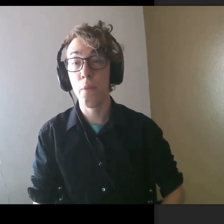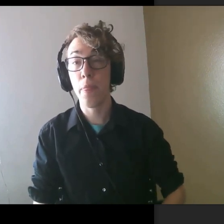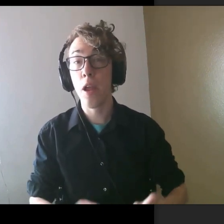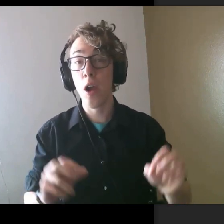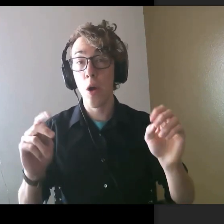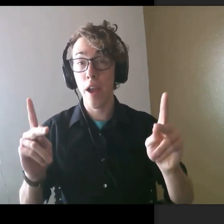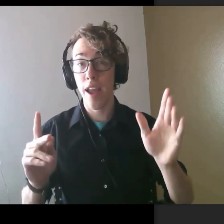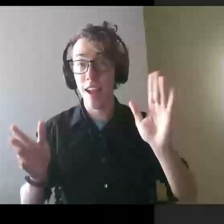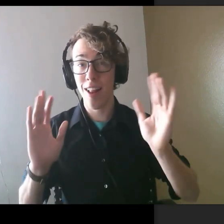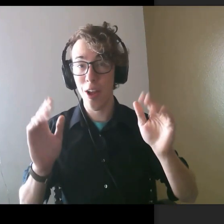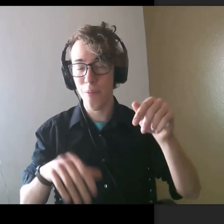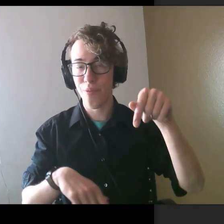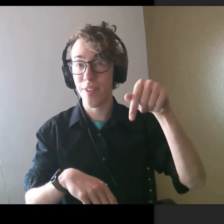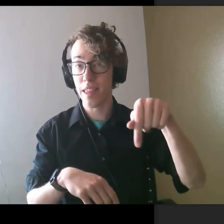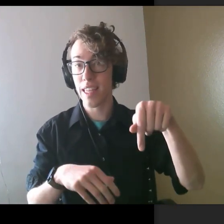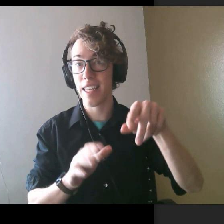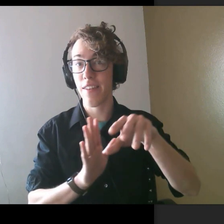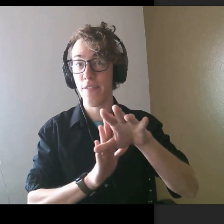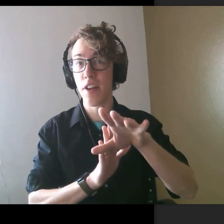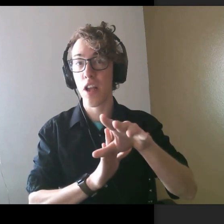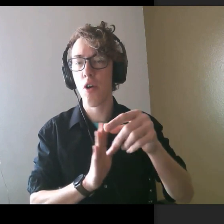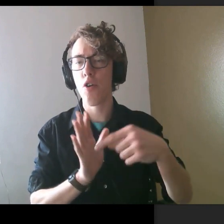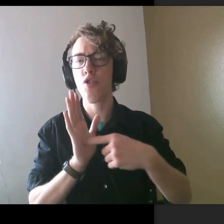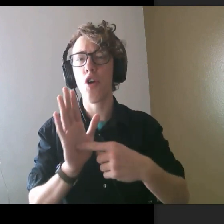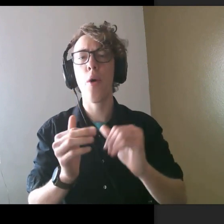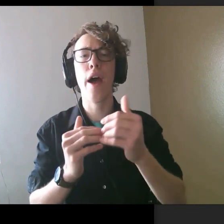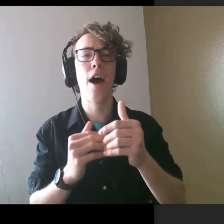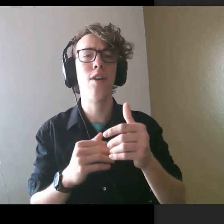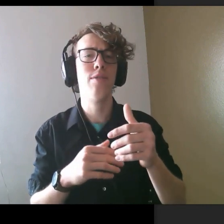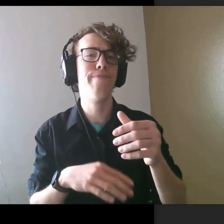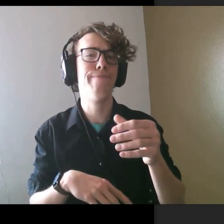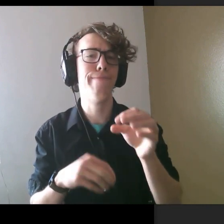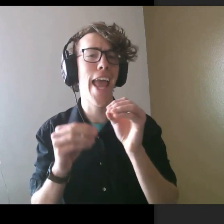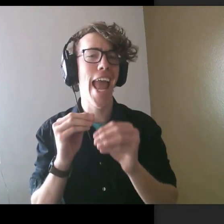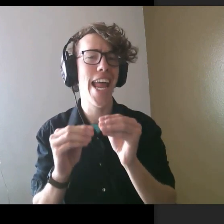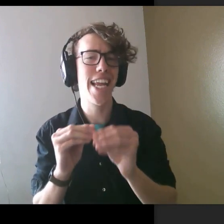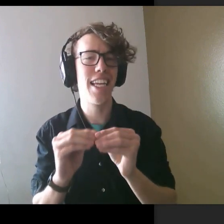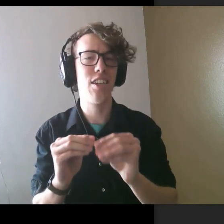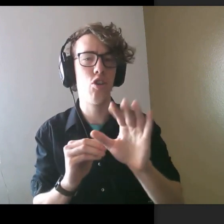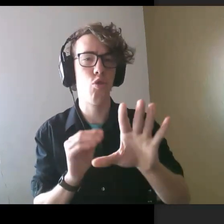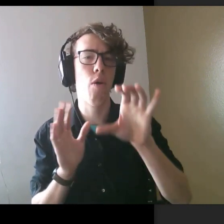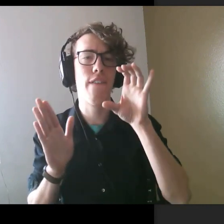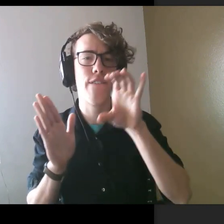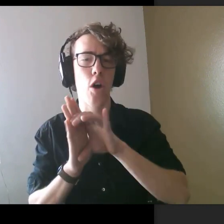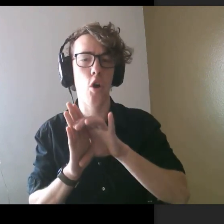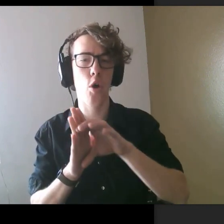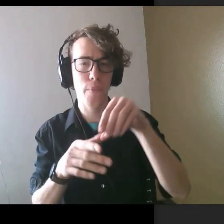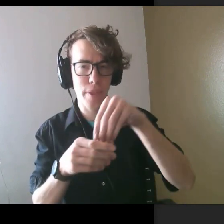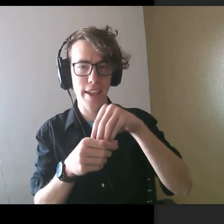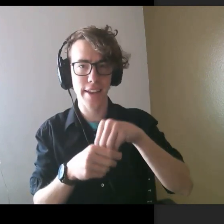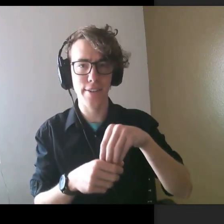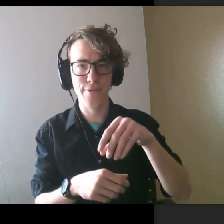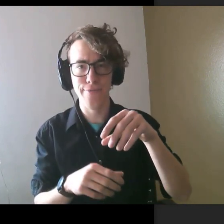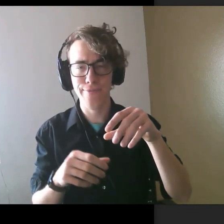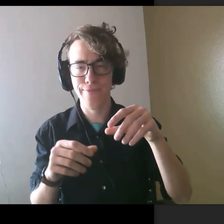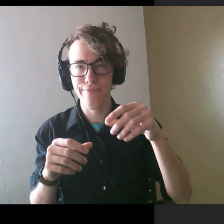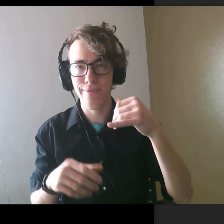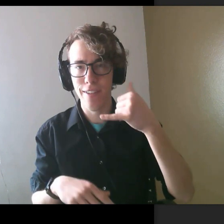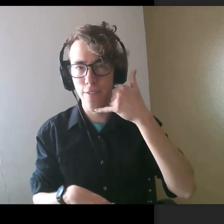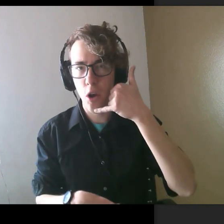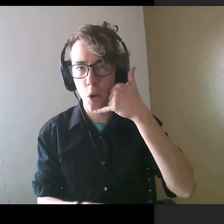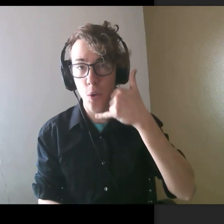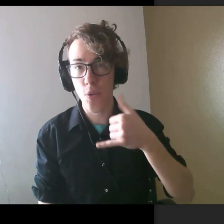Okay, in this video, I'm going to show you how to do some standard edits on your photo, just in your photo editing app that came on your